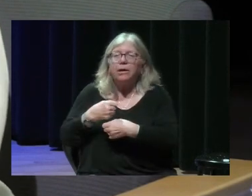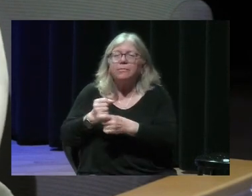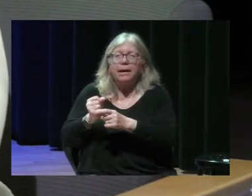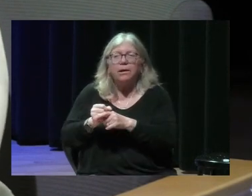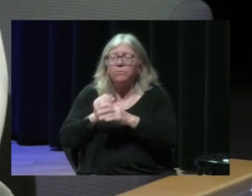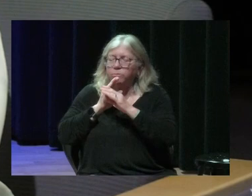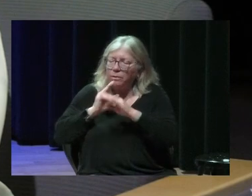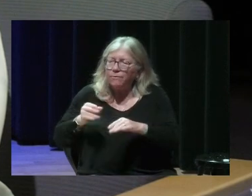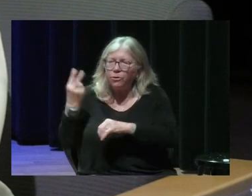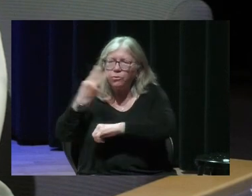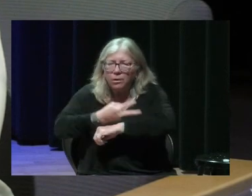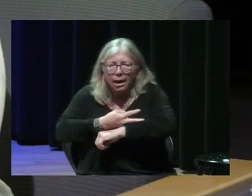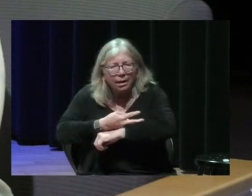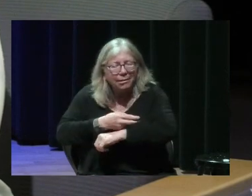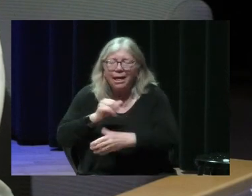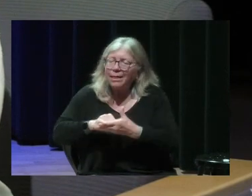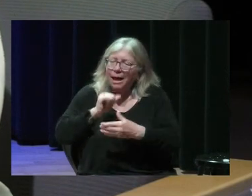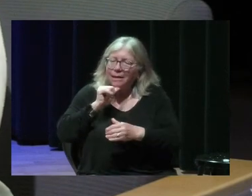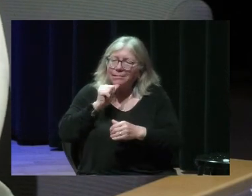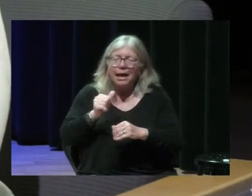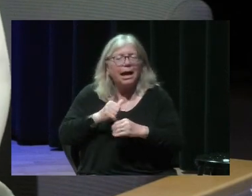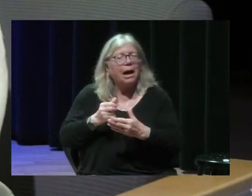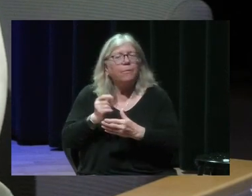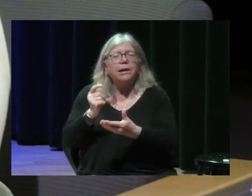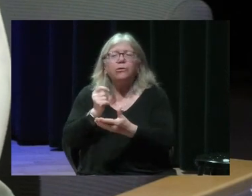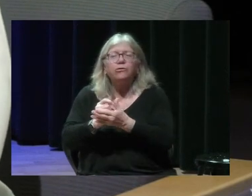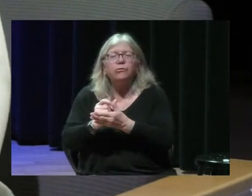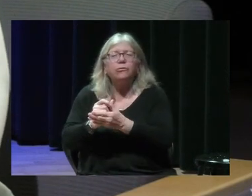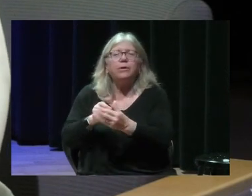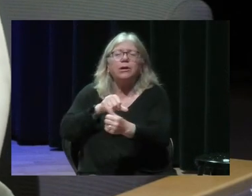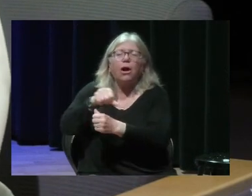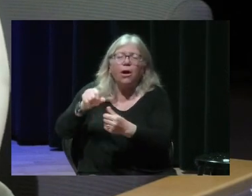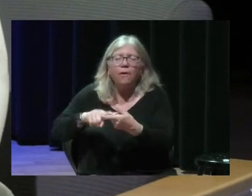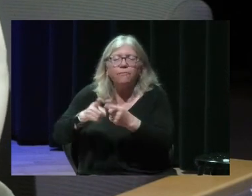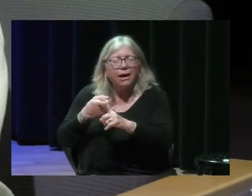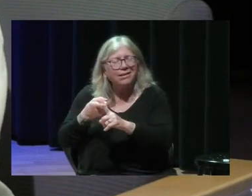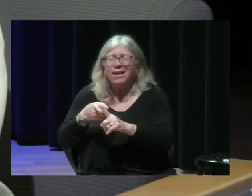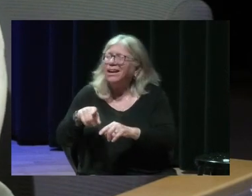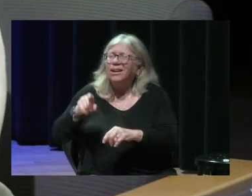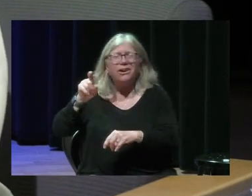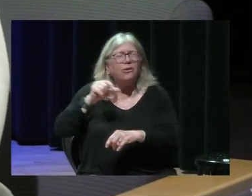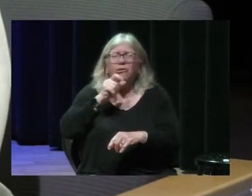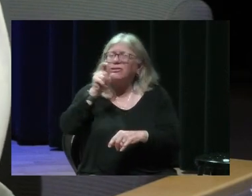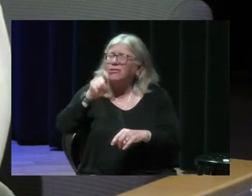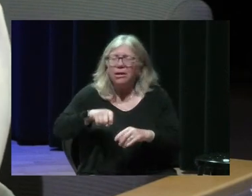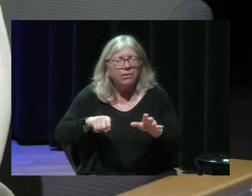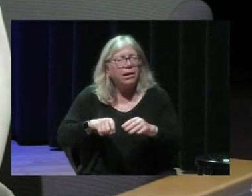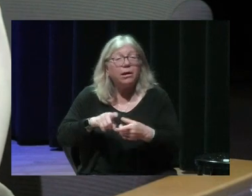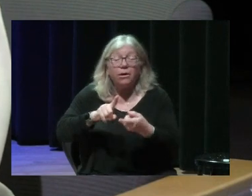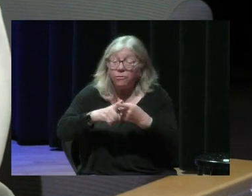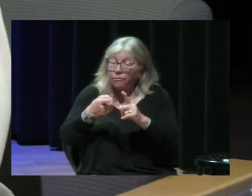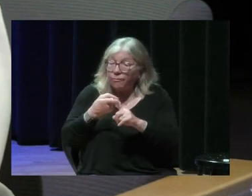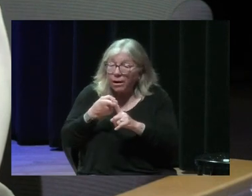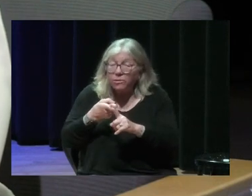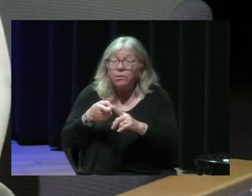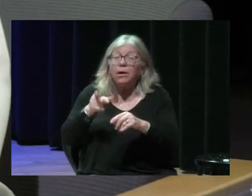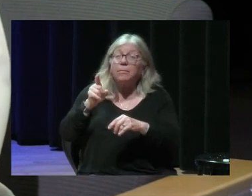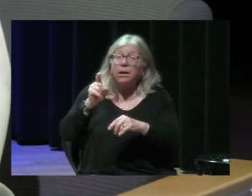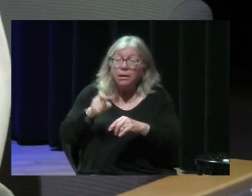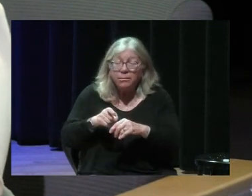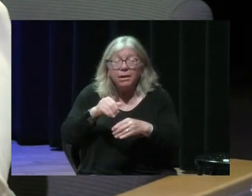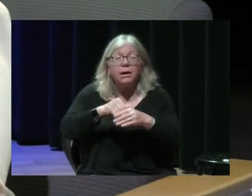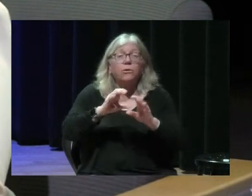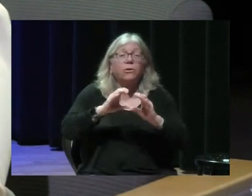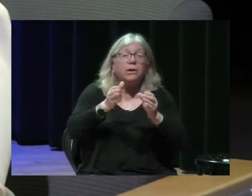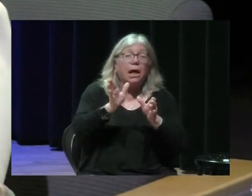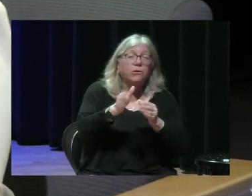not how we treat our friends. That's not how we share power in our relationships. We shouldn't do it in our house. Your friends shouldn't do it to each other. You shouldn't do it in your classroom.